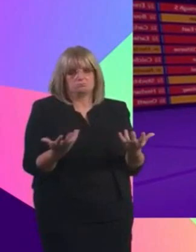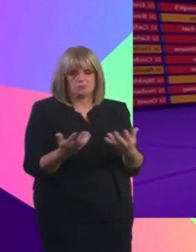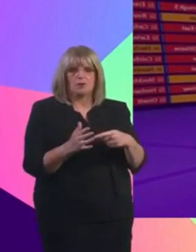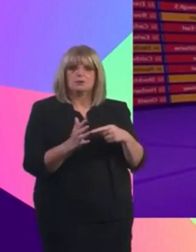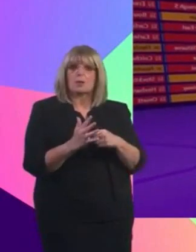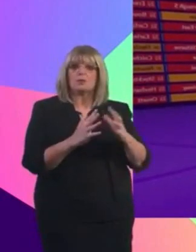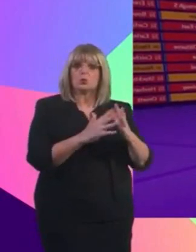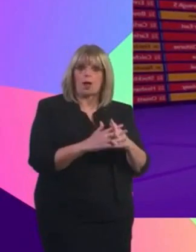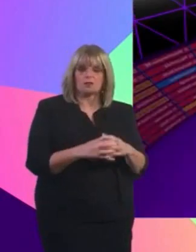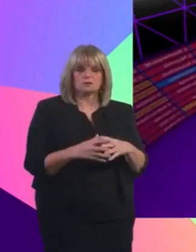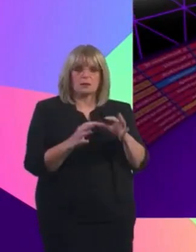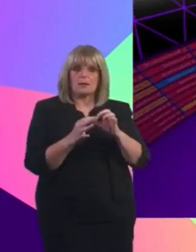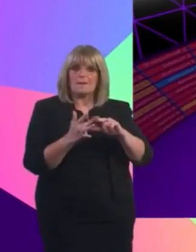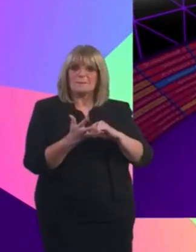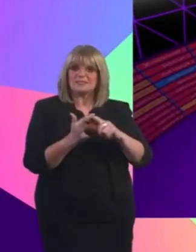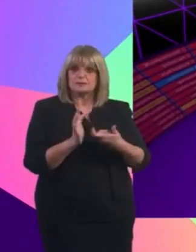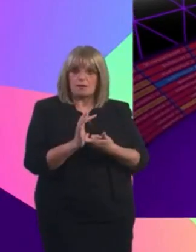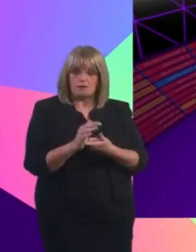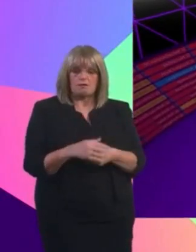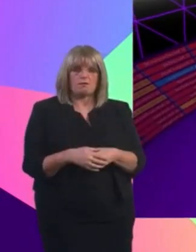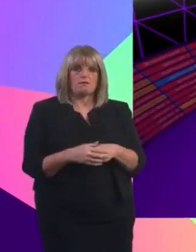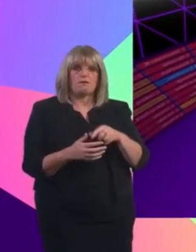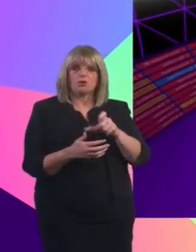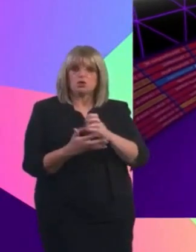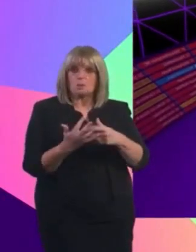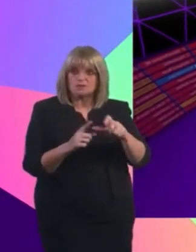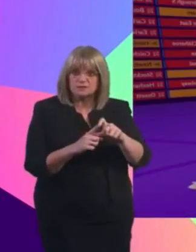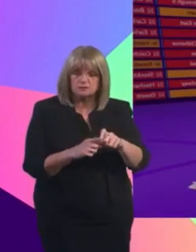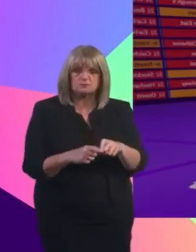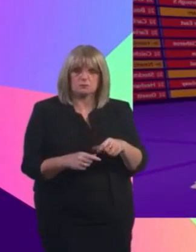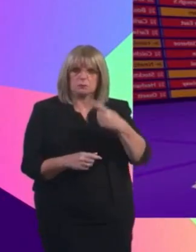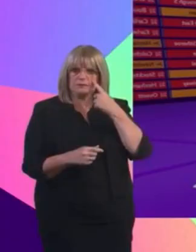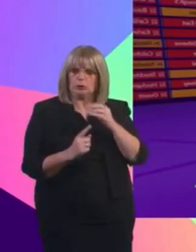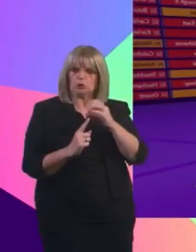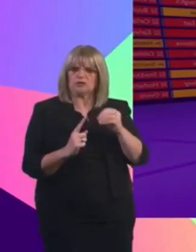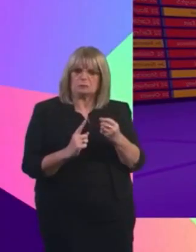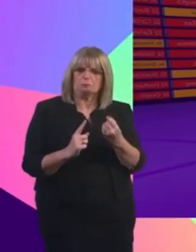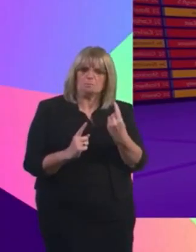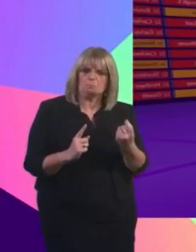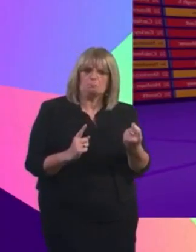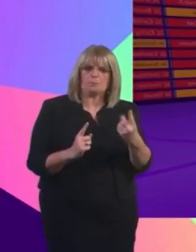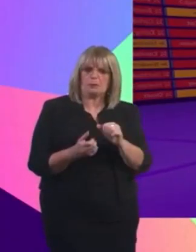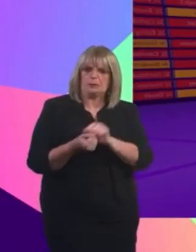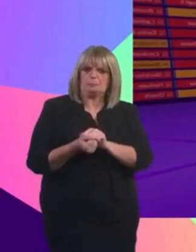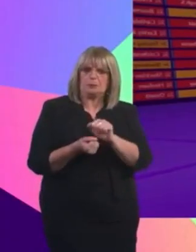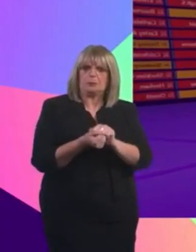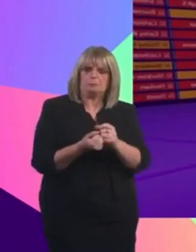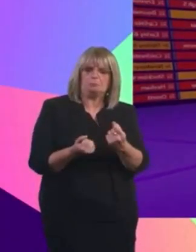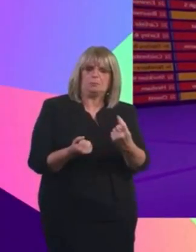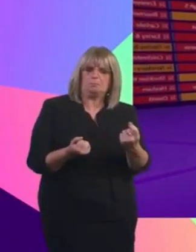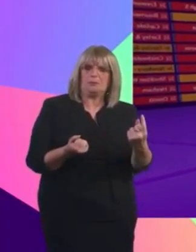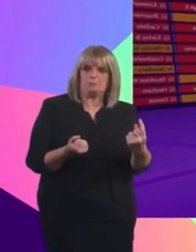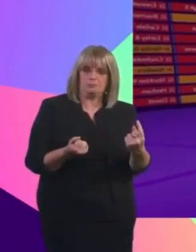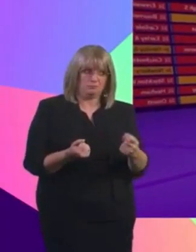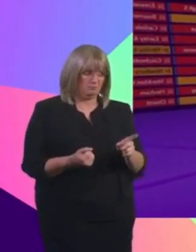even in England and Wales as well, it doesn't look like they've had the night they expected. And as a result, this is why sources across the party,